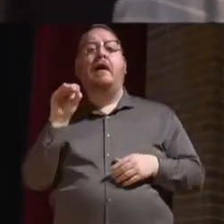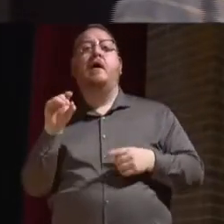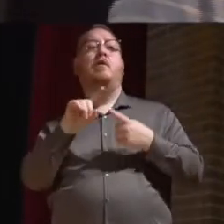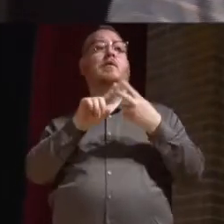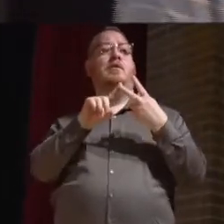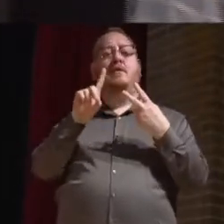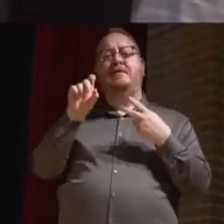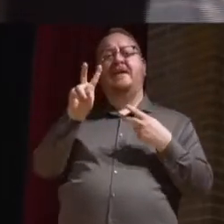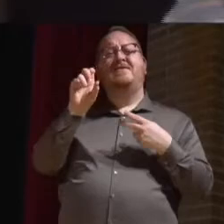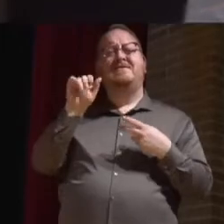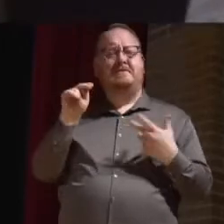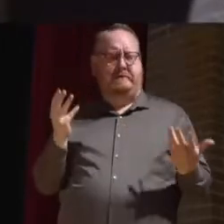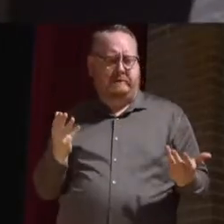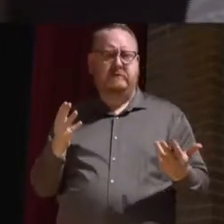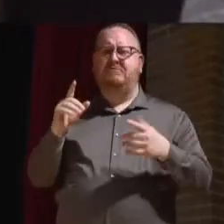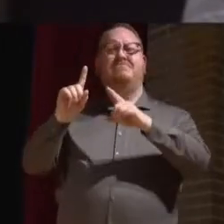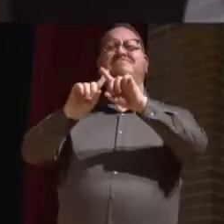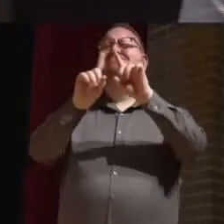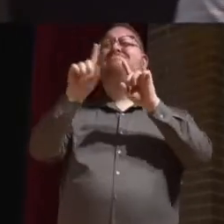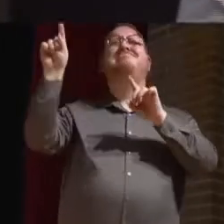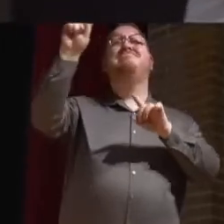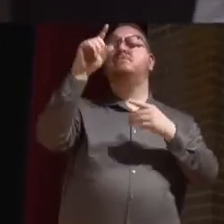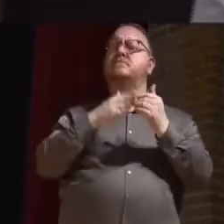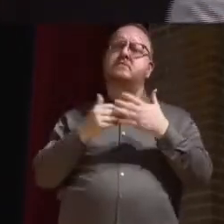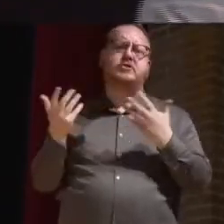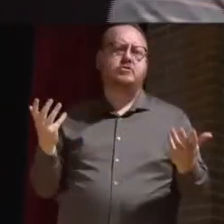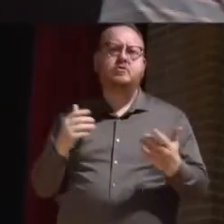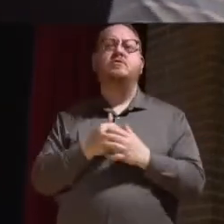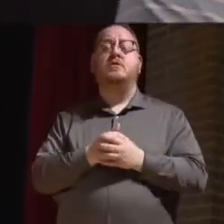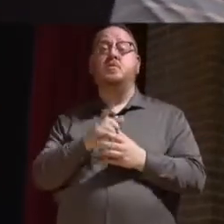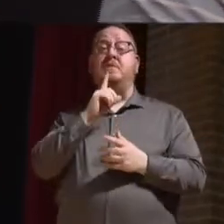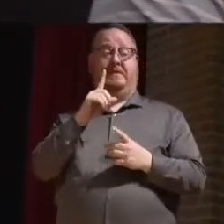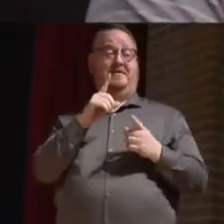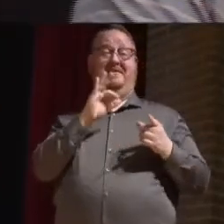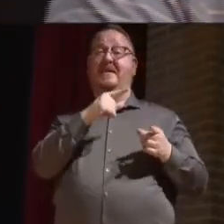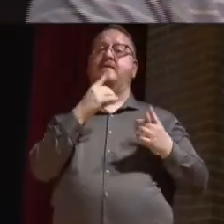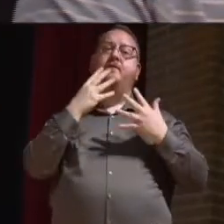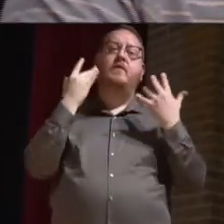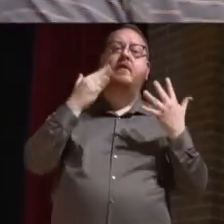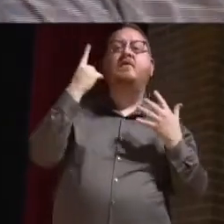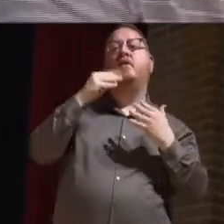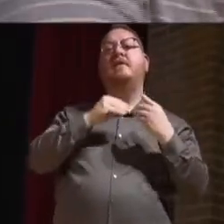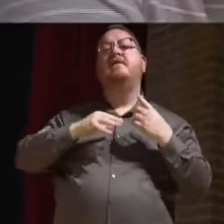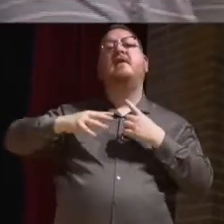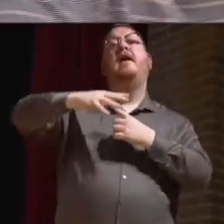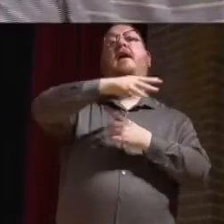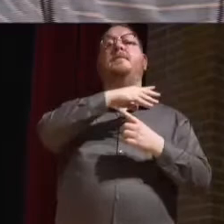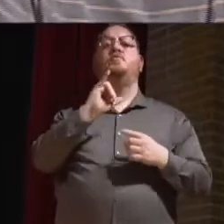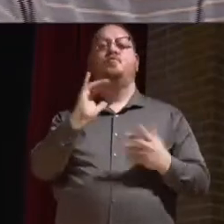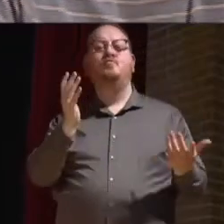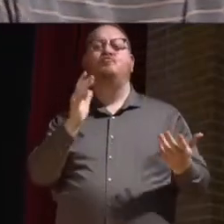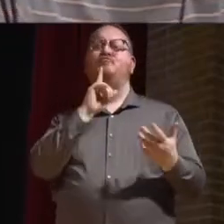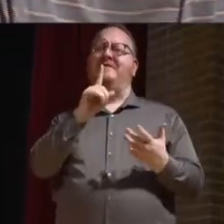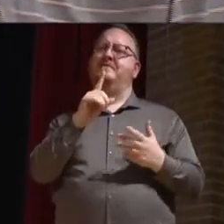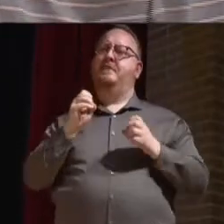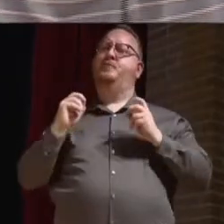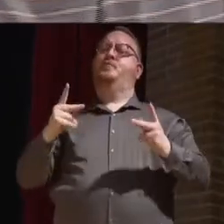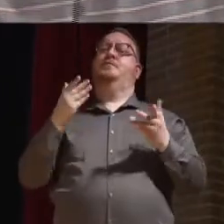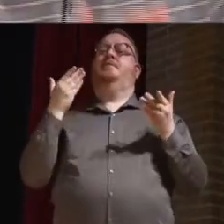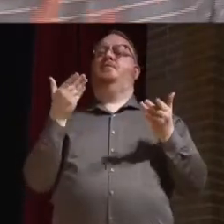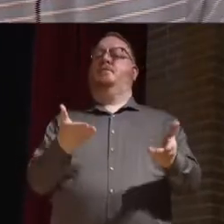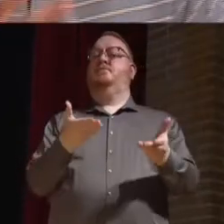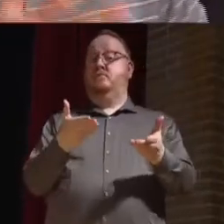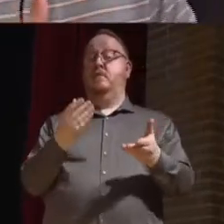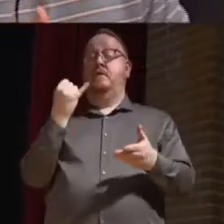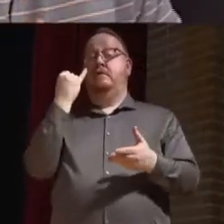and it's pretty doggone cool. It's environmentally friendly and all of those good things. So there's an opportunity there for anyone